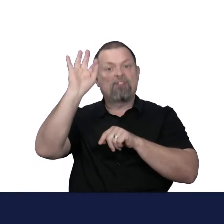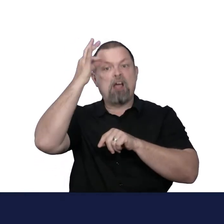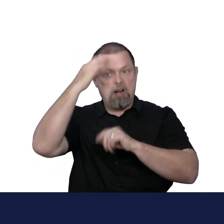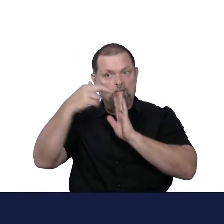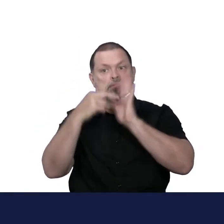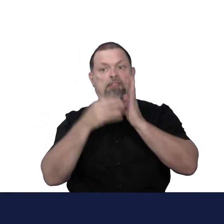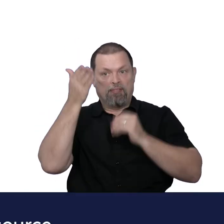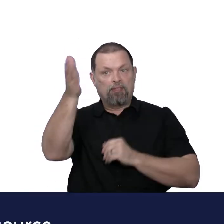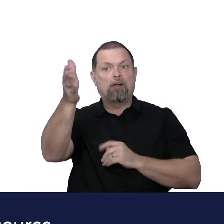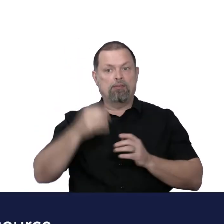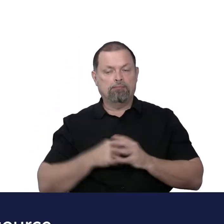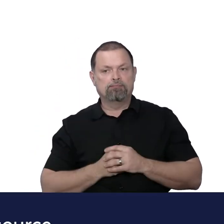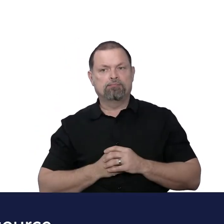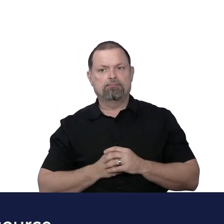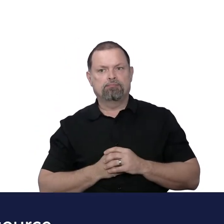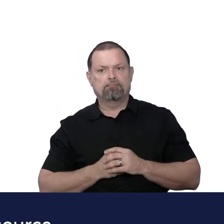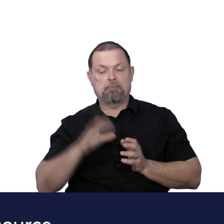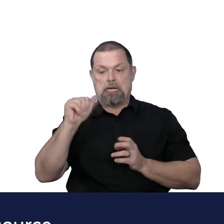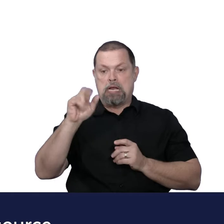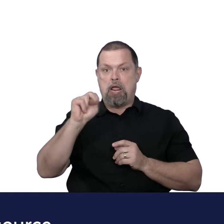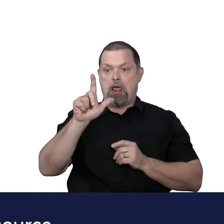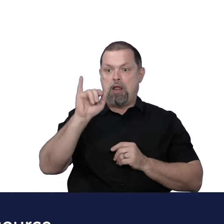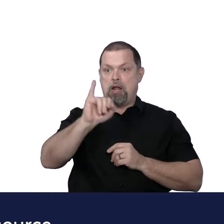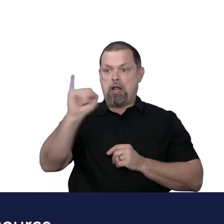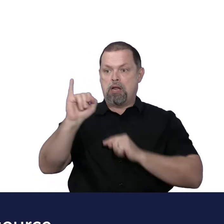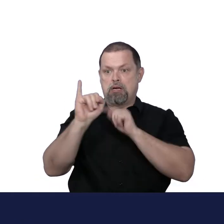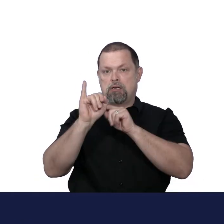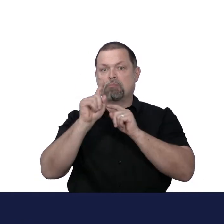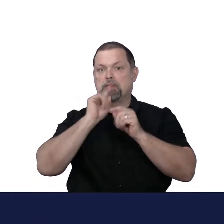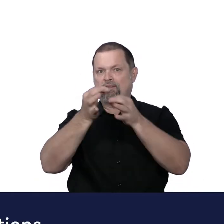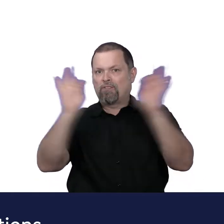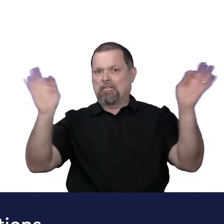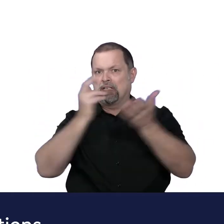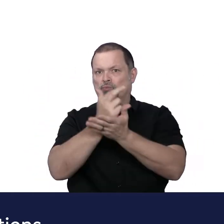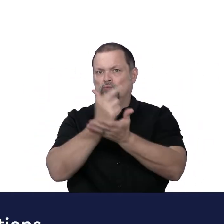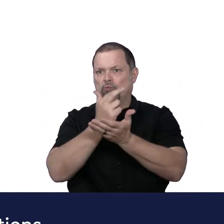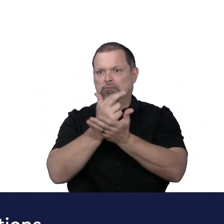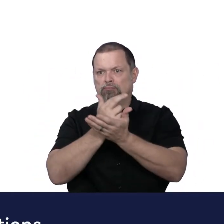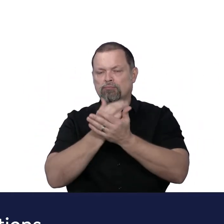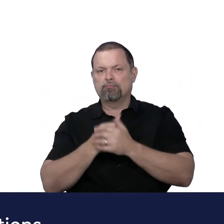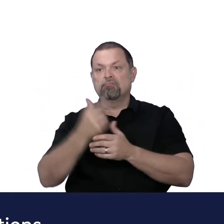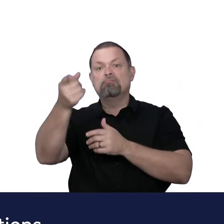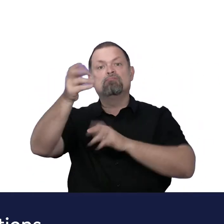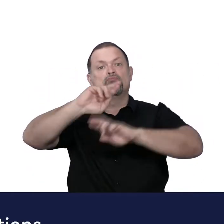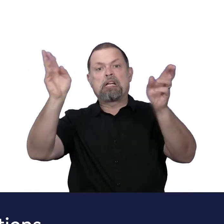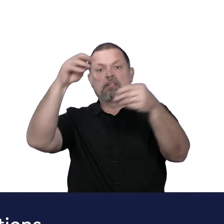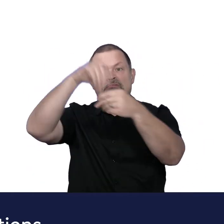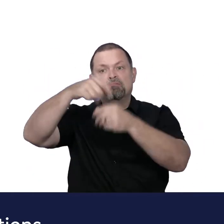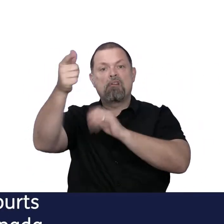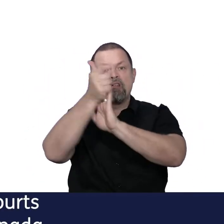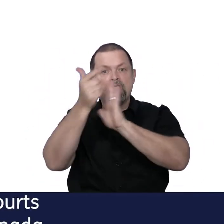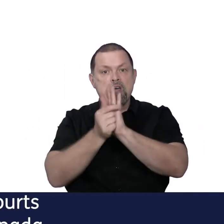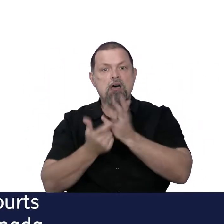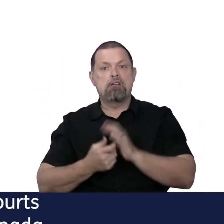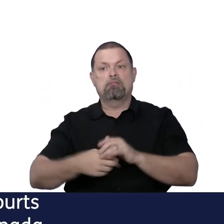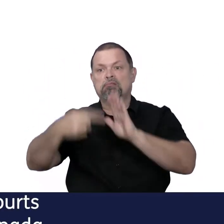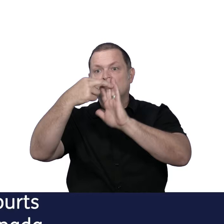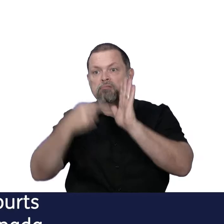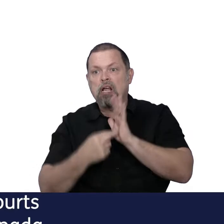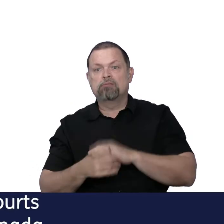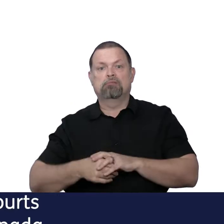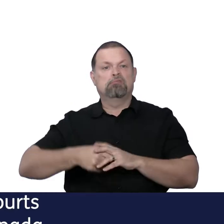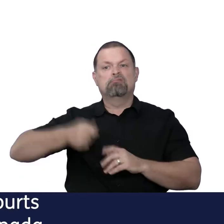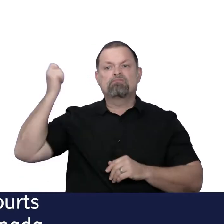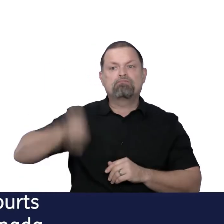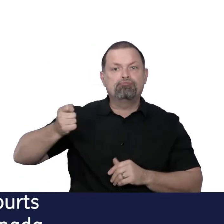CanLII. CanLII is a free online resource. It includes laws, regulations, and legal cases